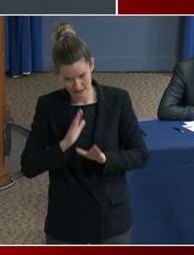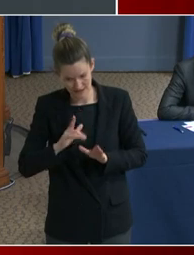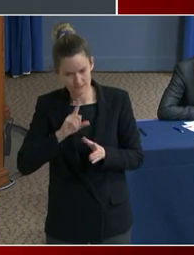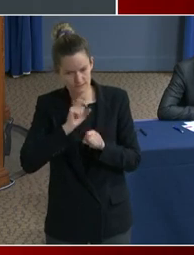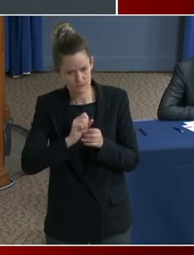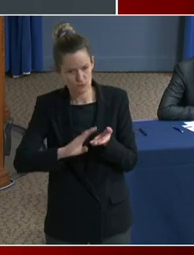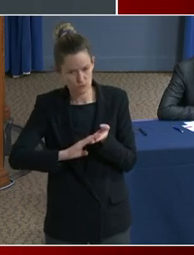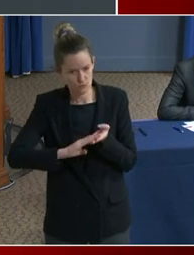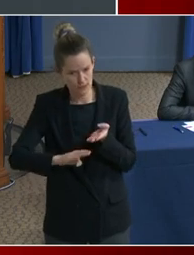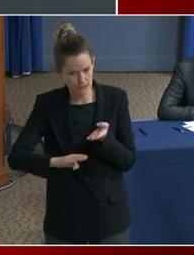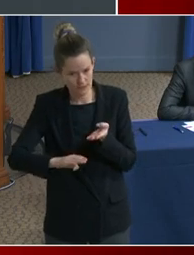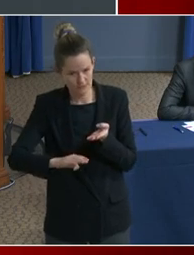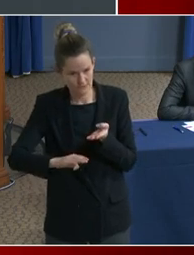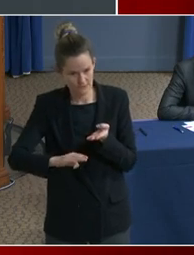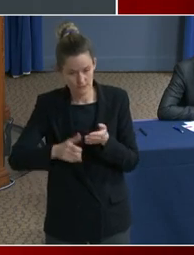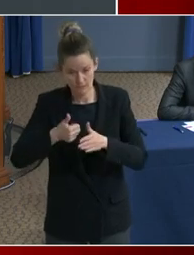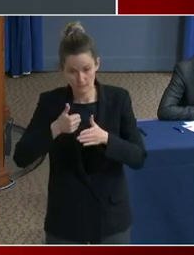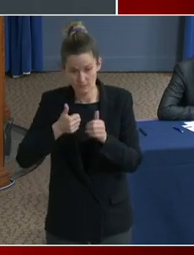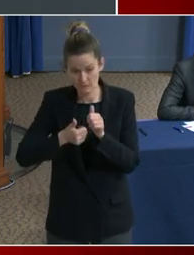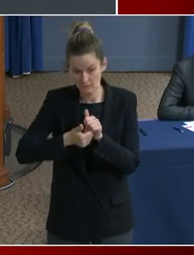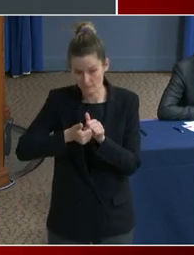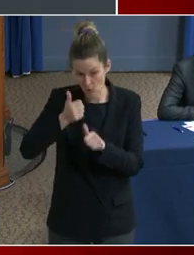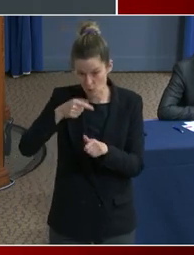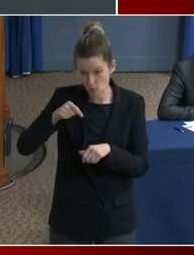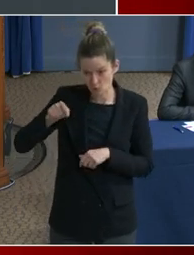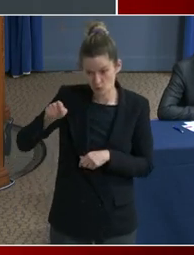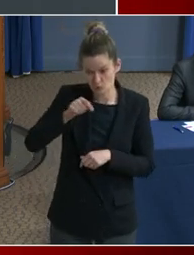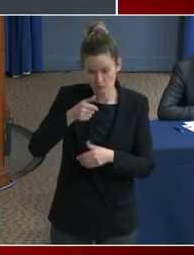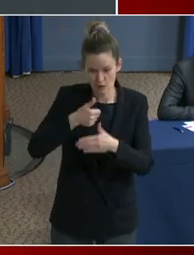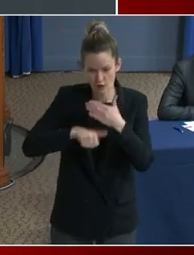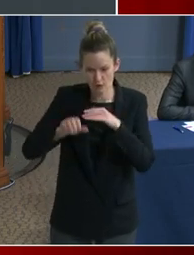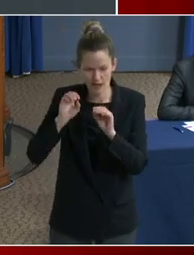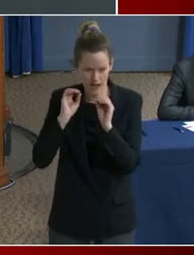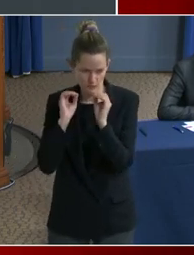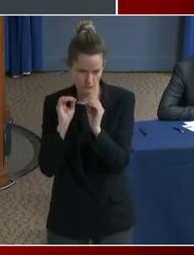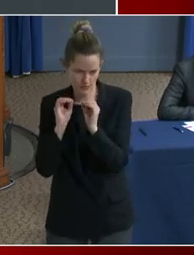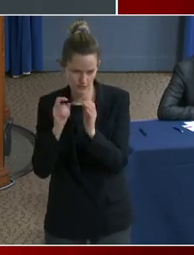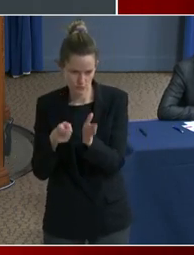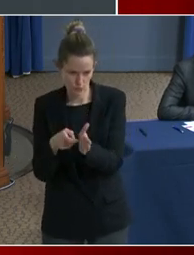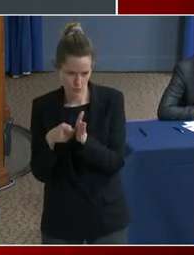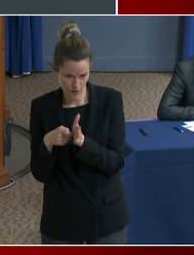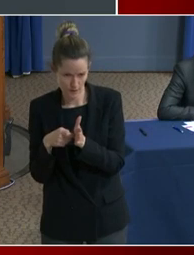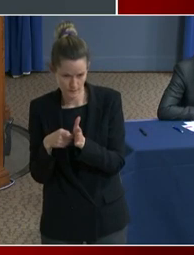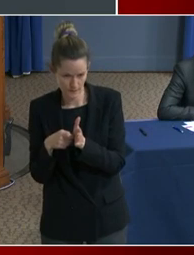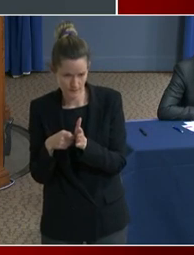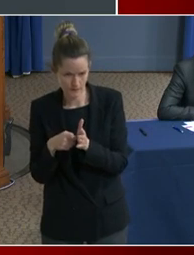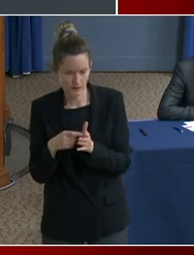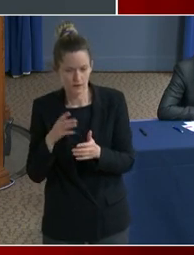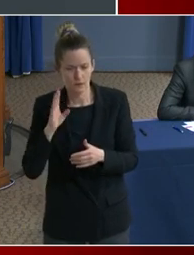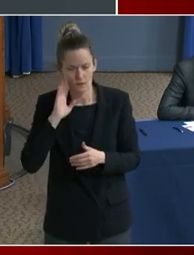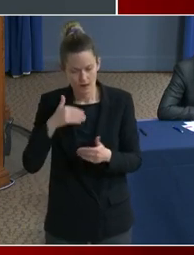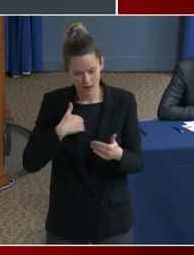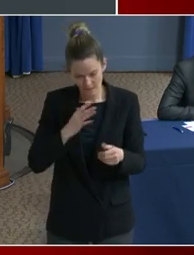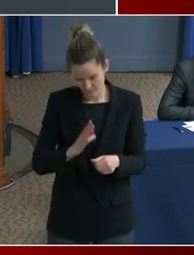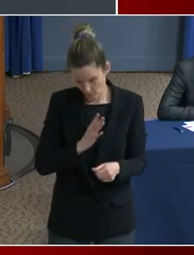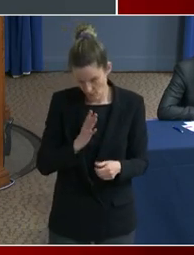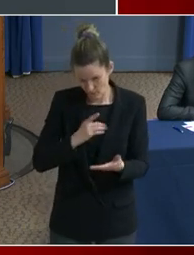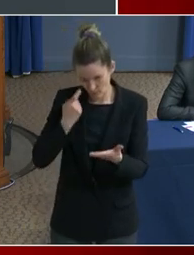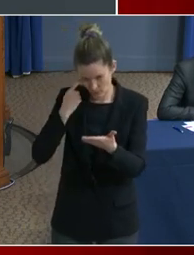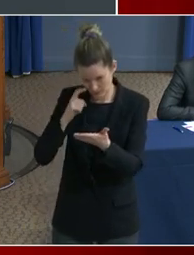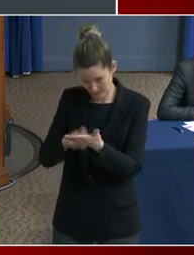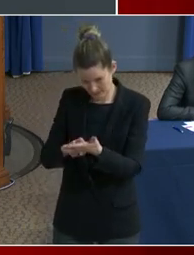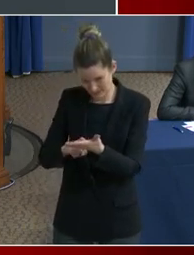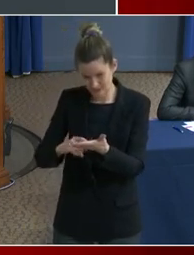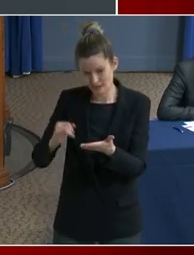educational mandate, and the first step is formal notification that someone's out of compliance. We do find when we do that, a number of people, it's